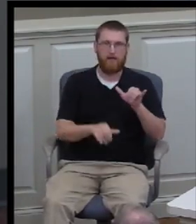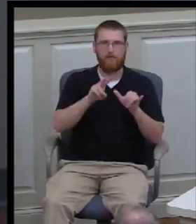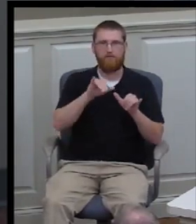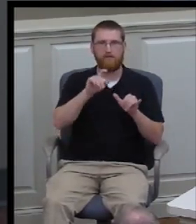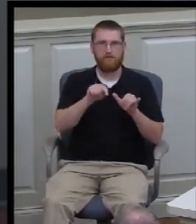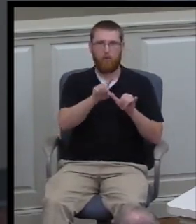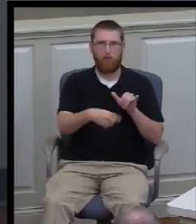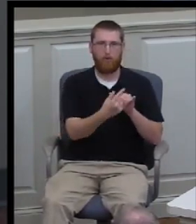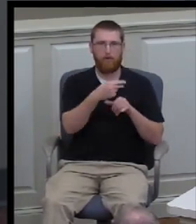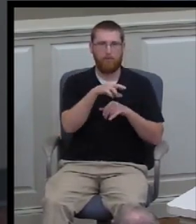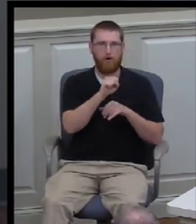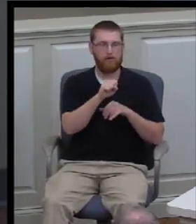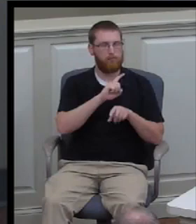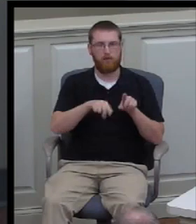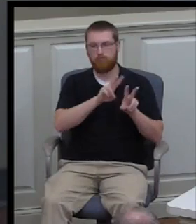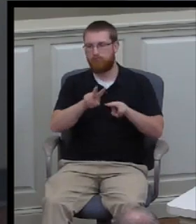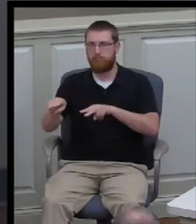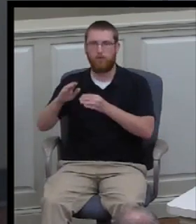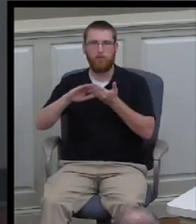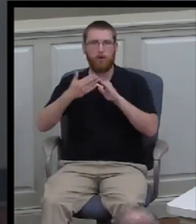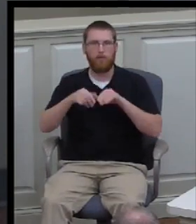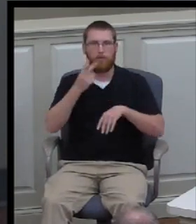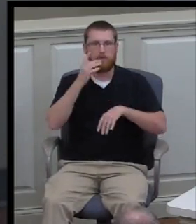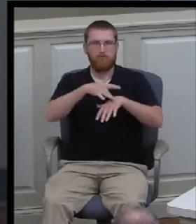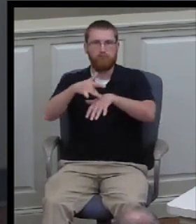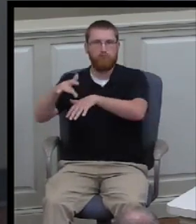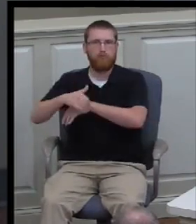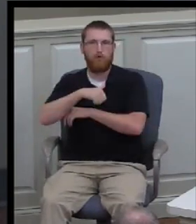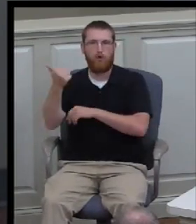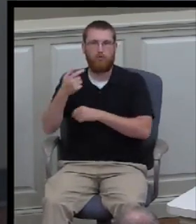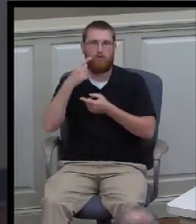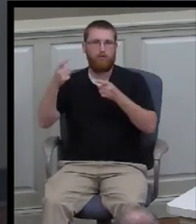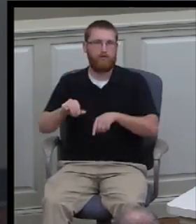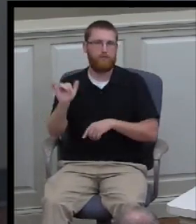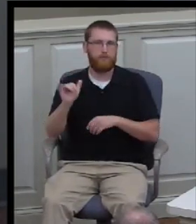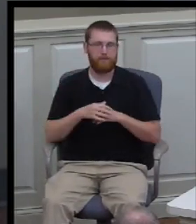park system, but throughout the community through the other services that we have to offer.